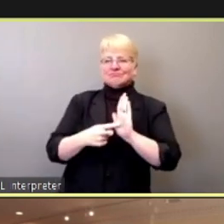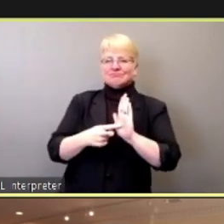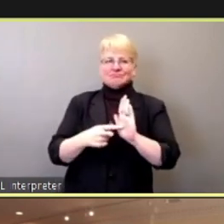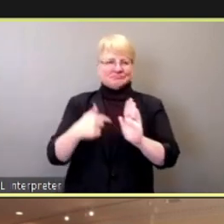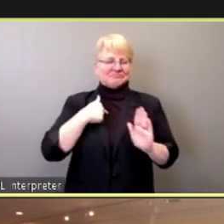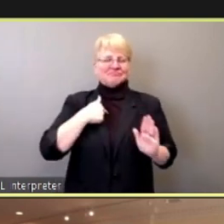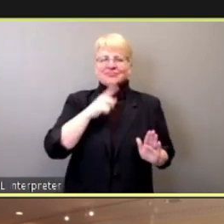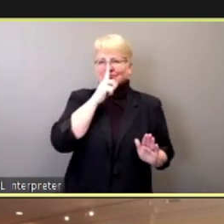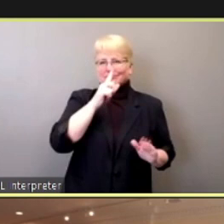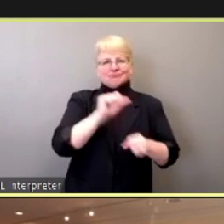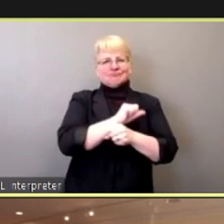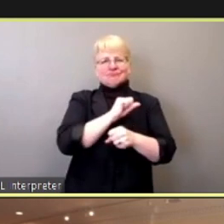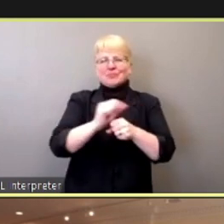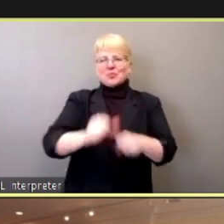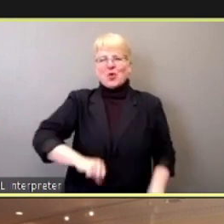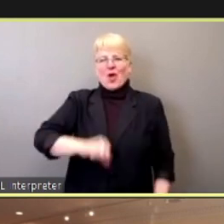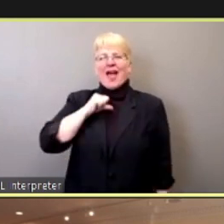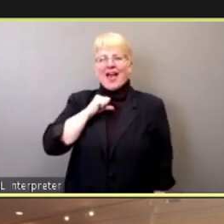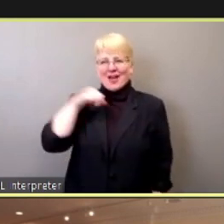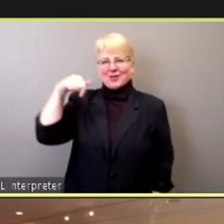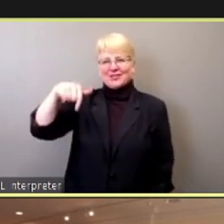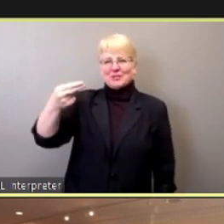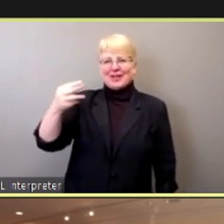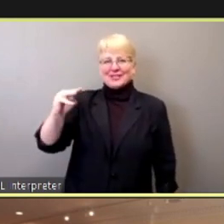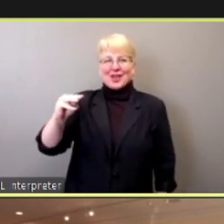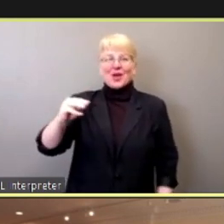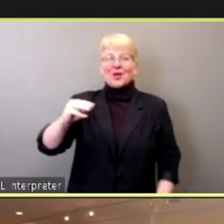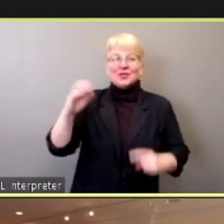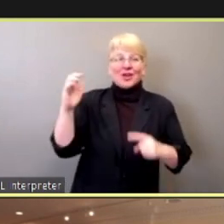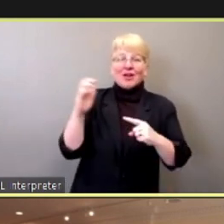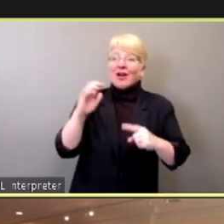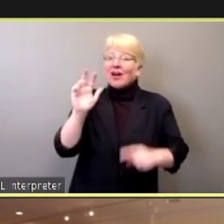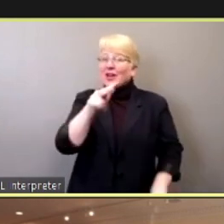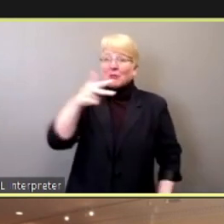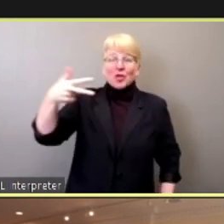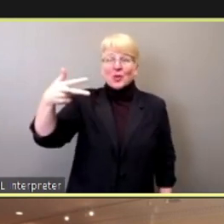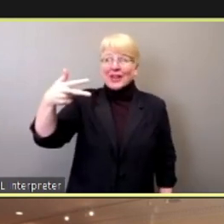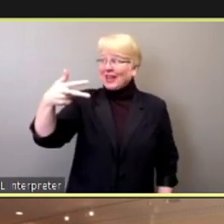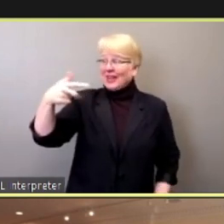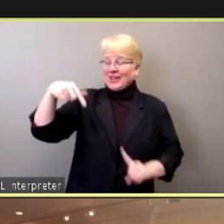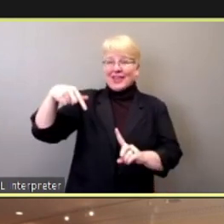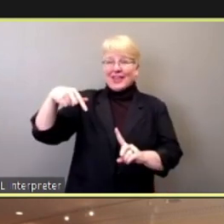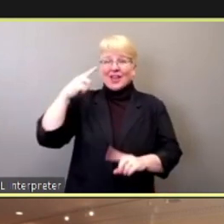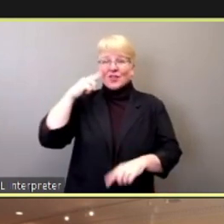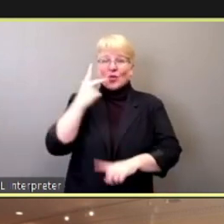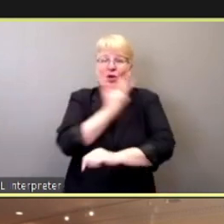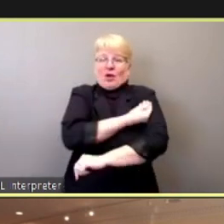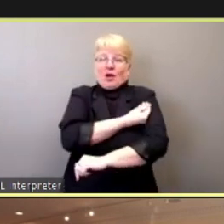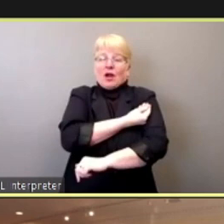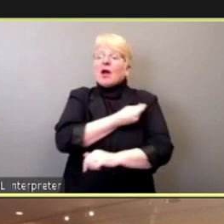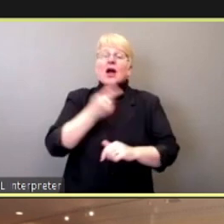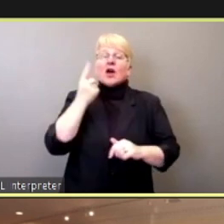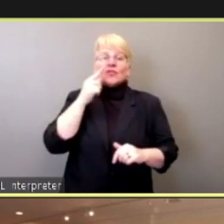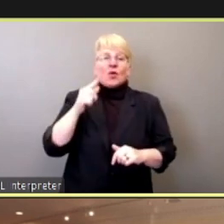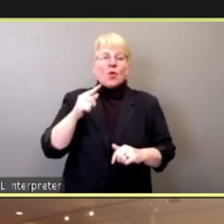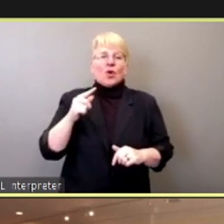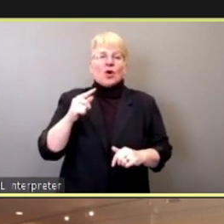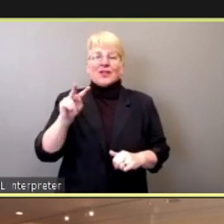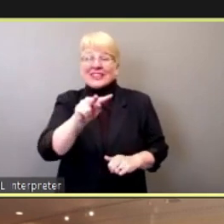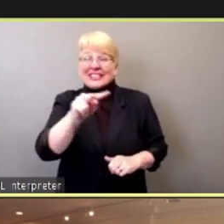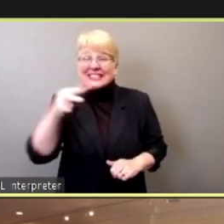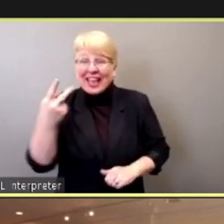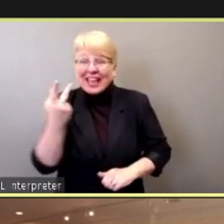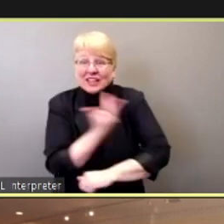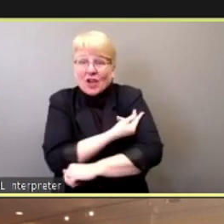proud of this. The #3 in the US is the first shot. We're number 6 in getting the second dose of